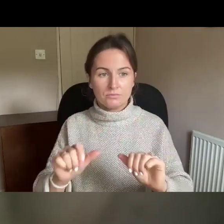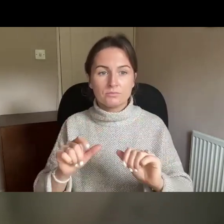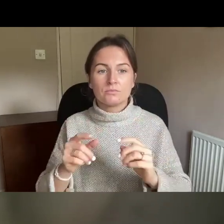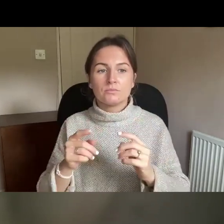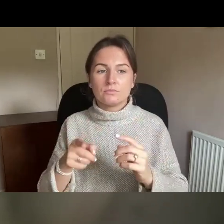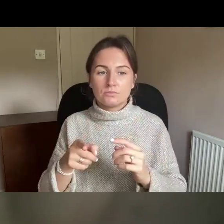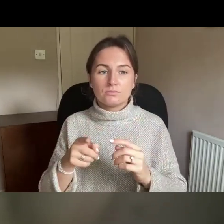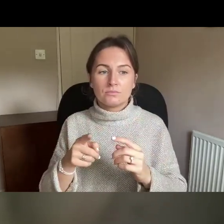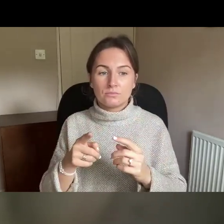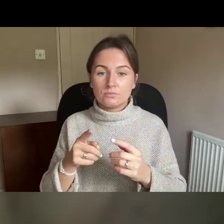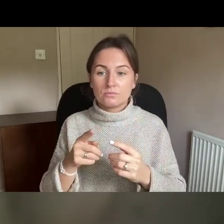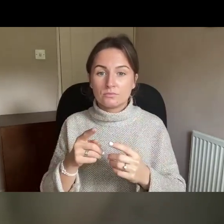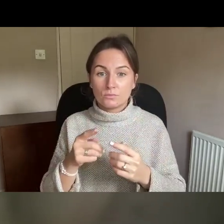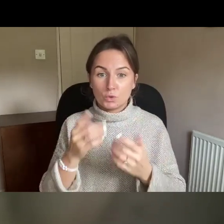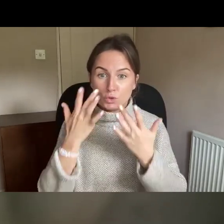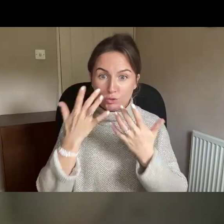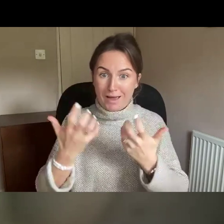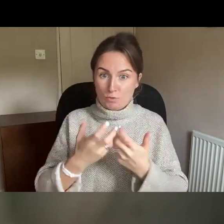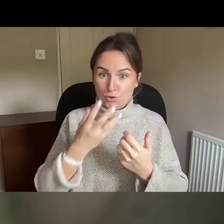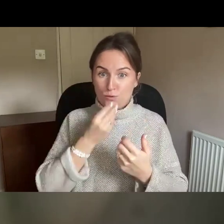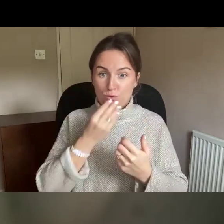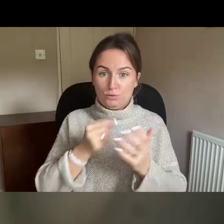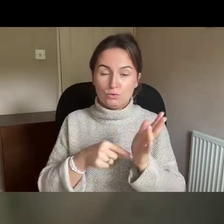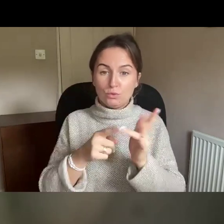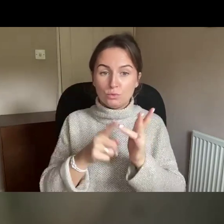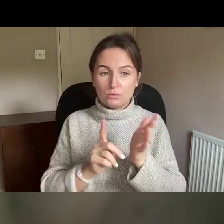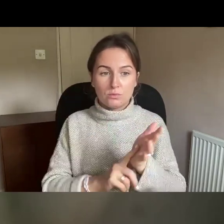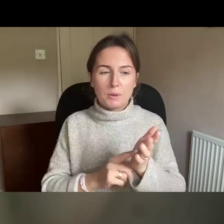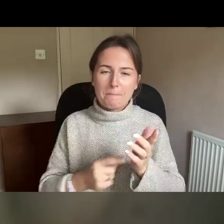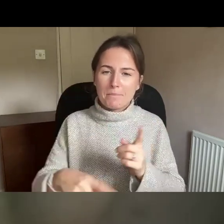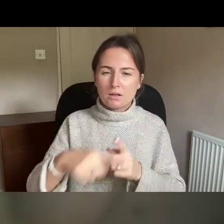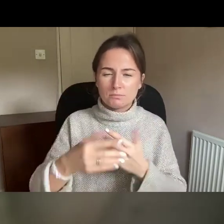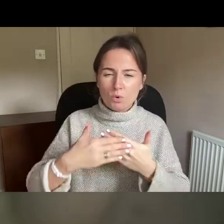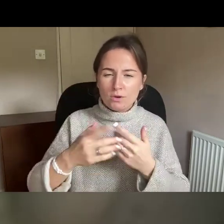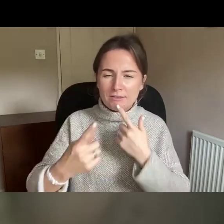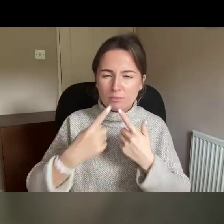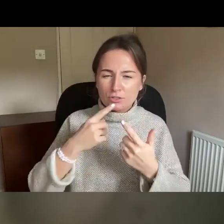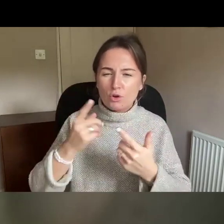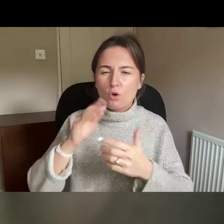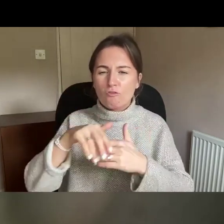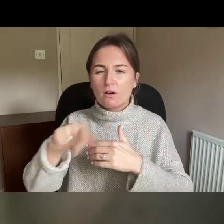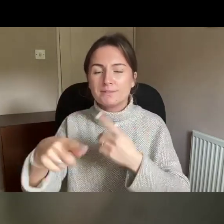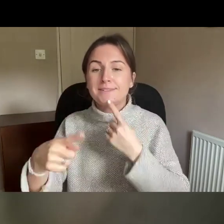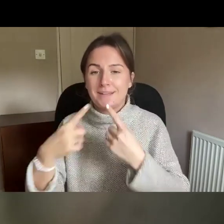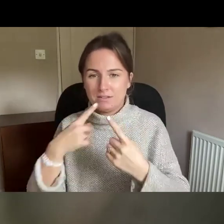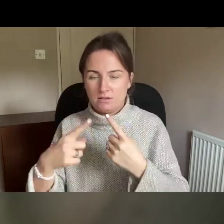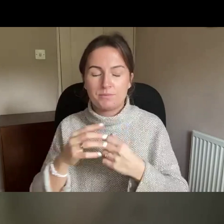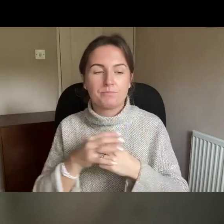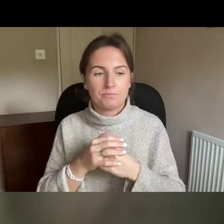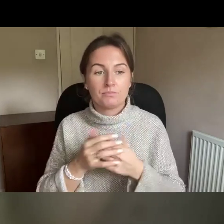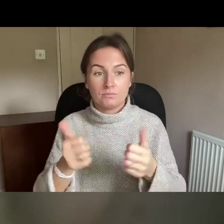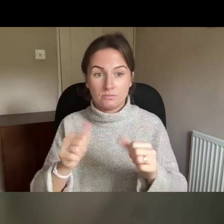ways that you can use the tool and give you a bit more information about data. I am going to